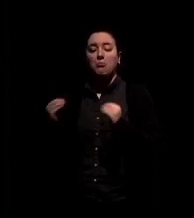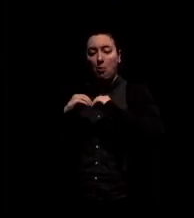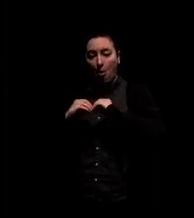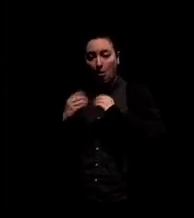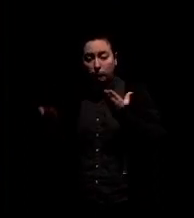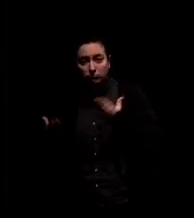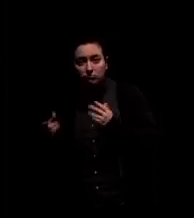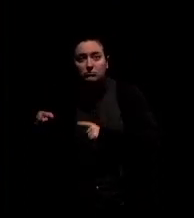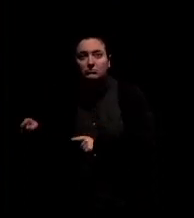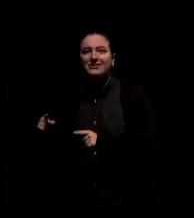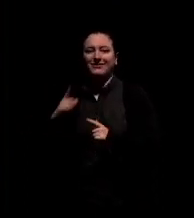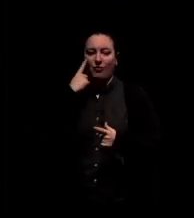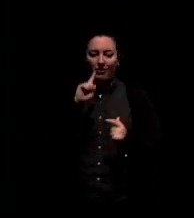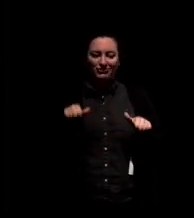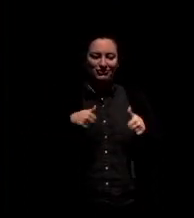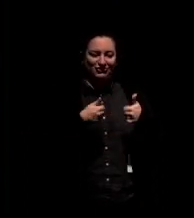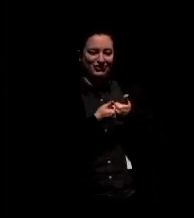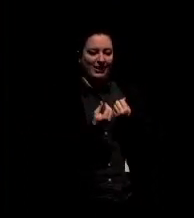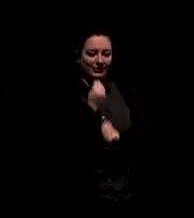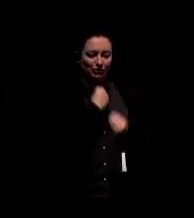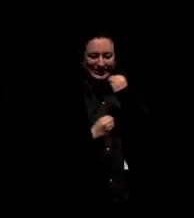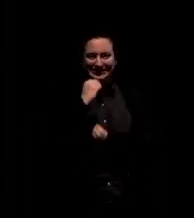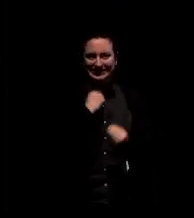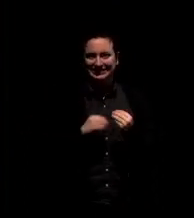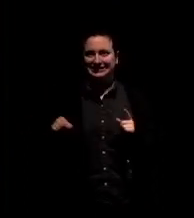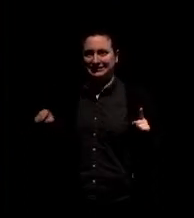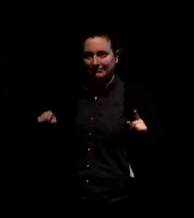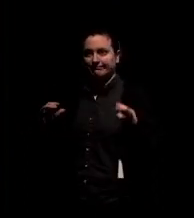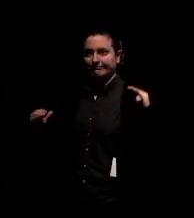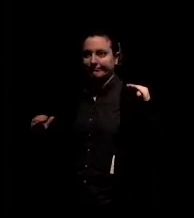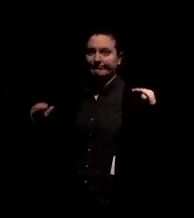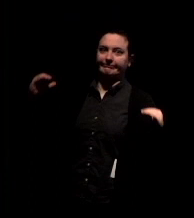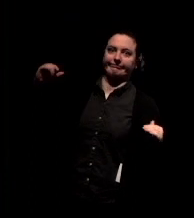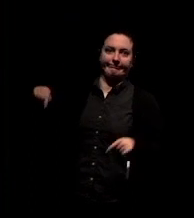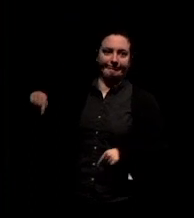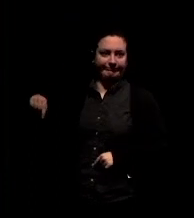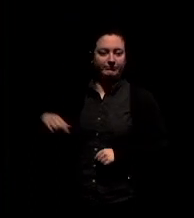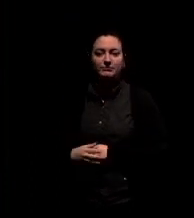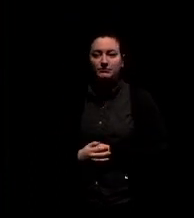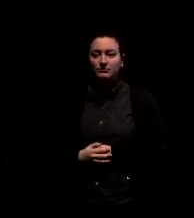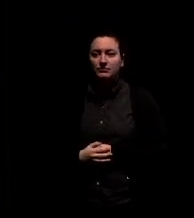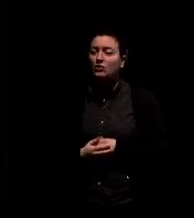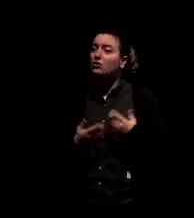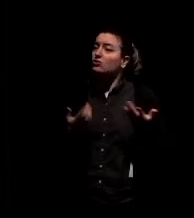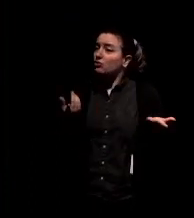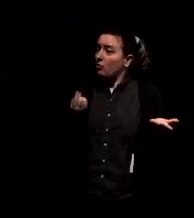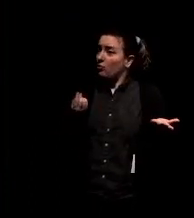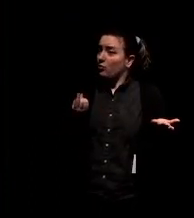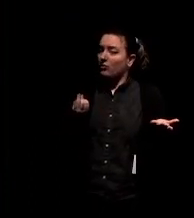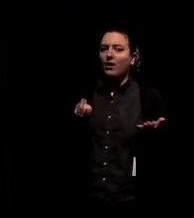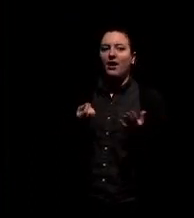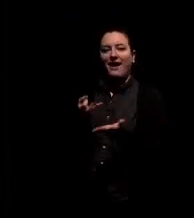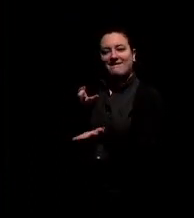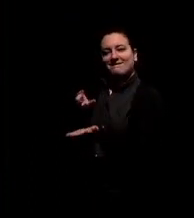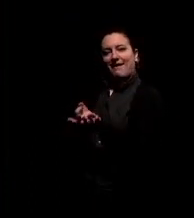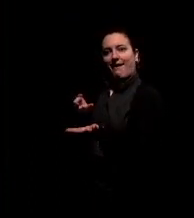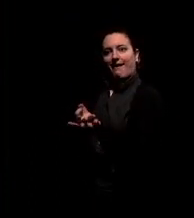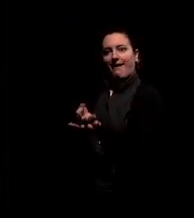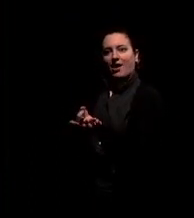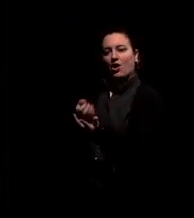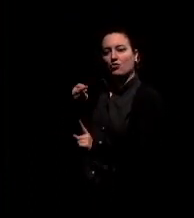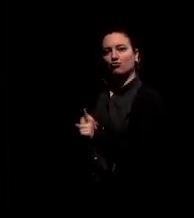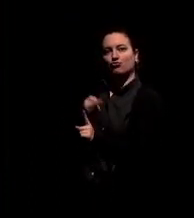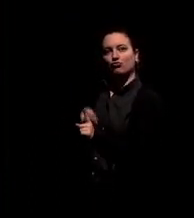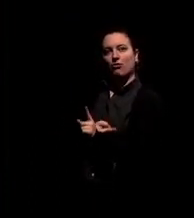so we start with those economic issues. And one of the things that we do at Rainbow Health is financial assistance and rental assistance, those